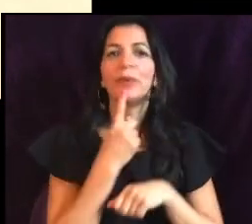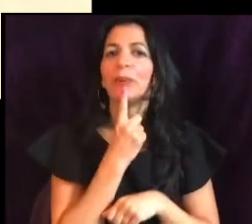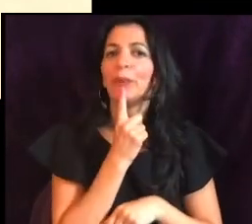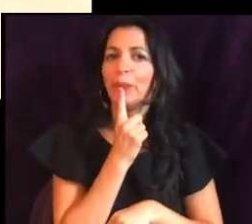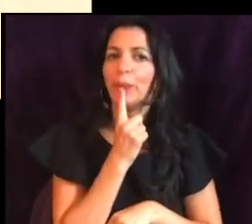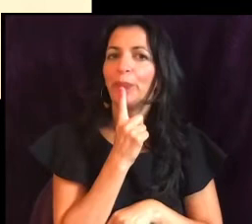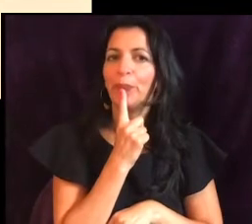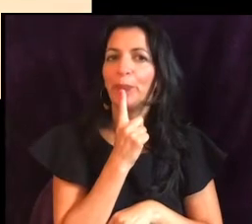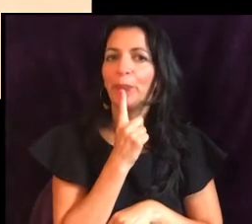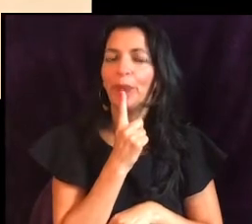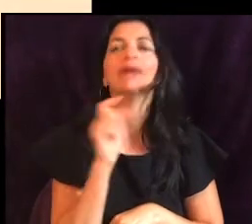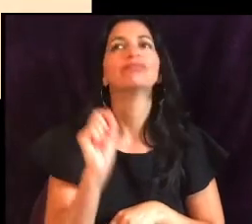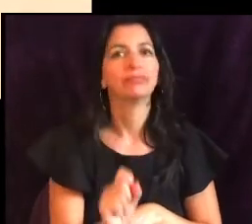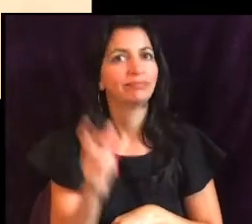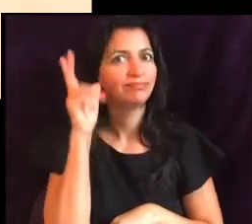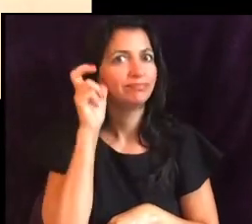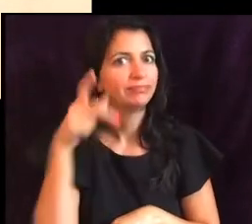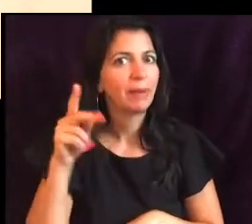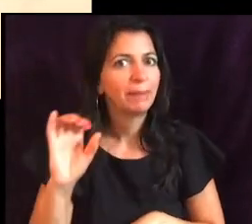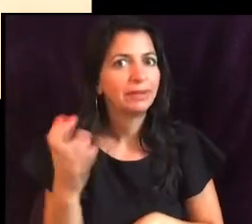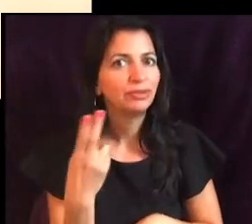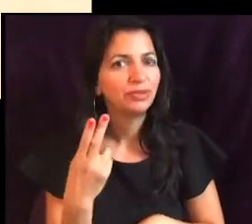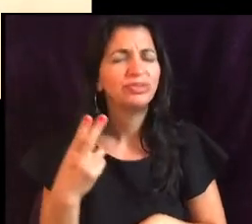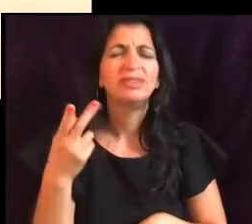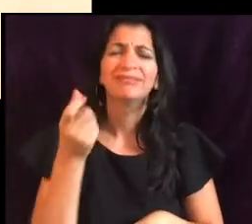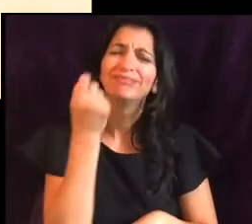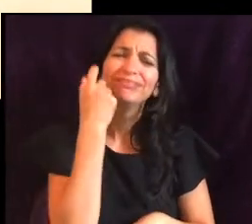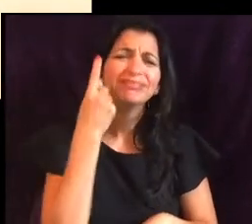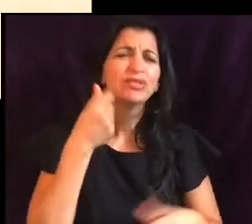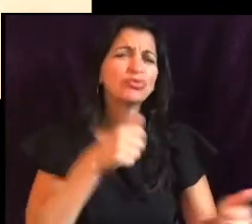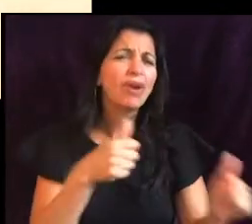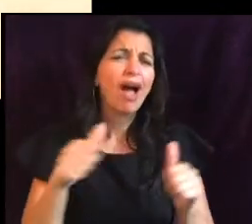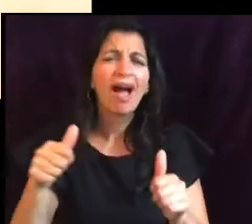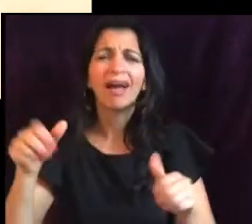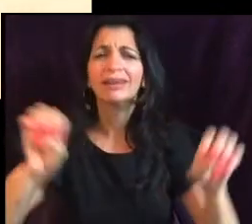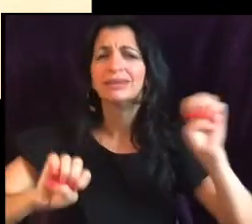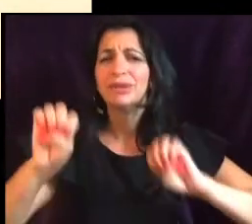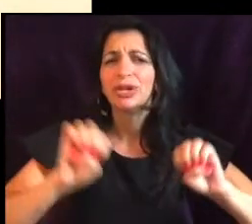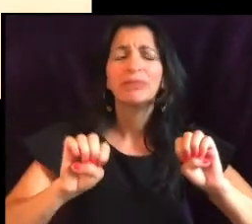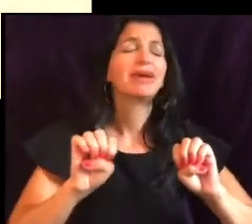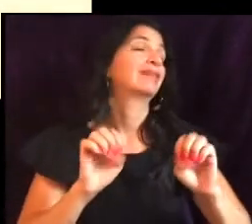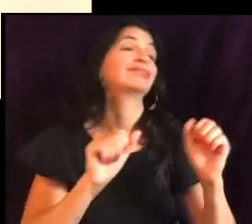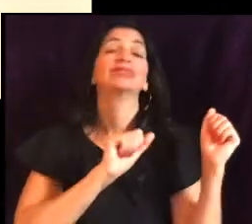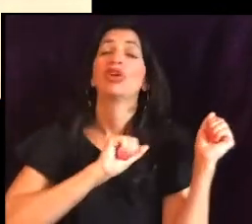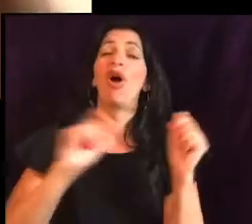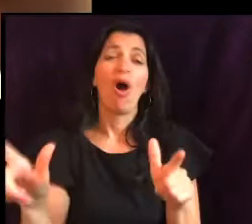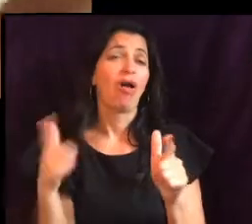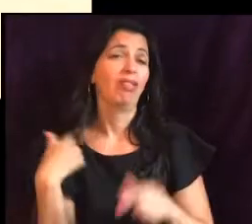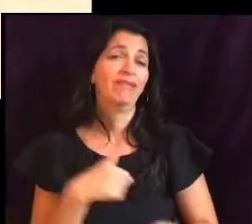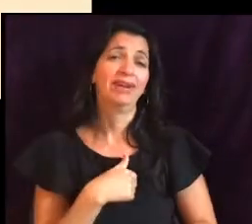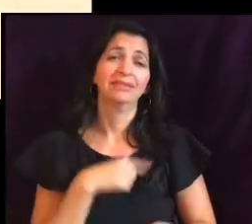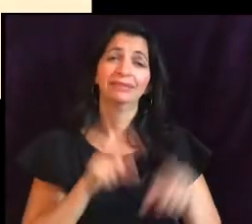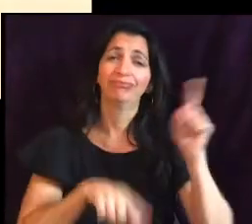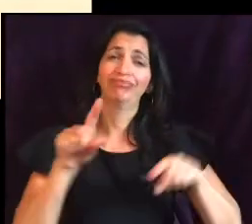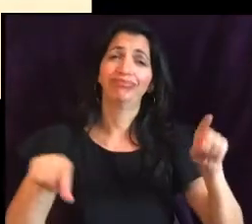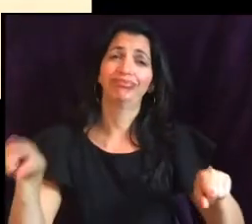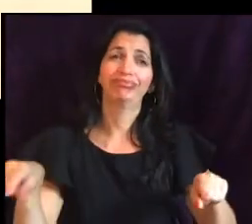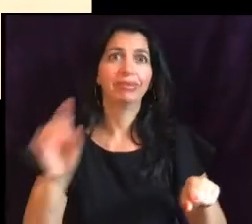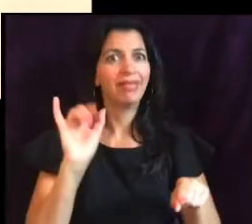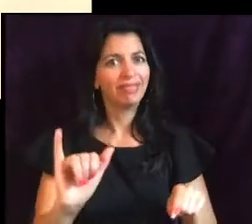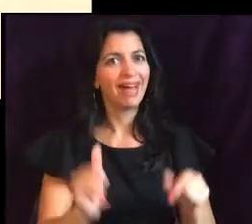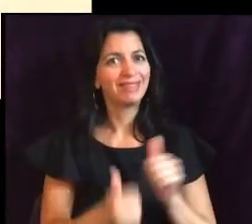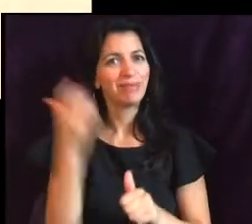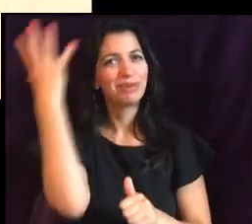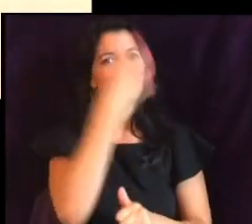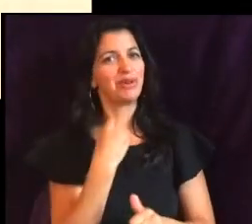you can get a pitch. So experiment. Everyone is different. We're all different, which is what the most beautiful thing about living in this